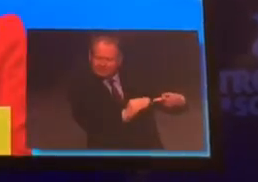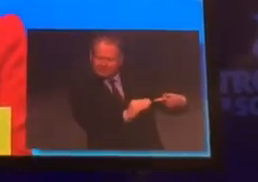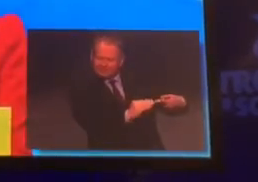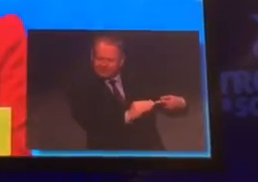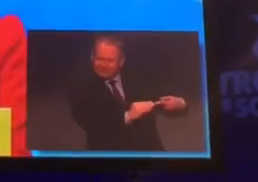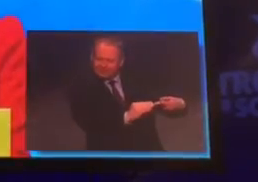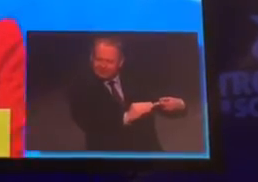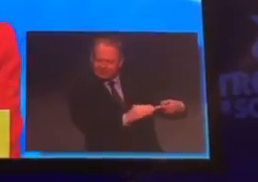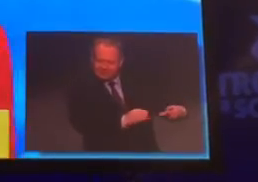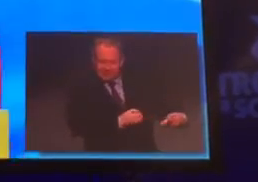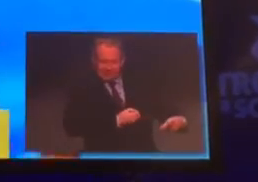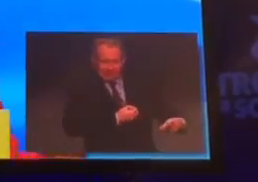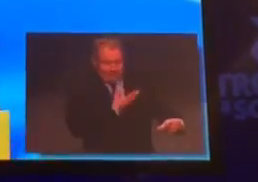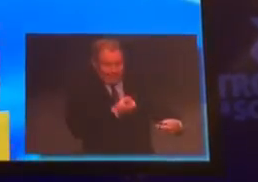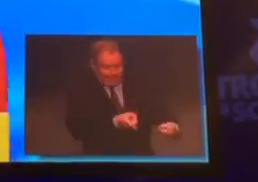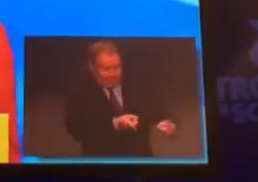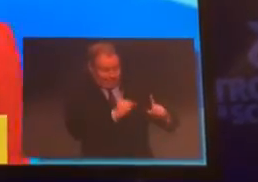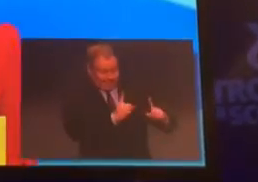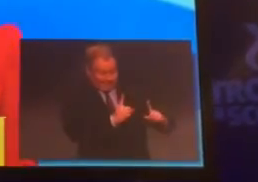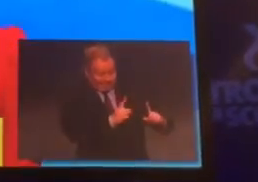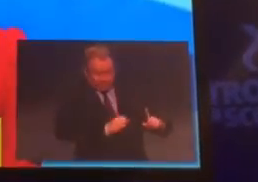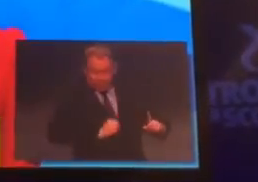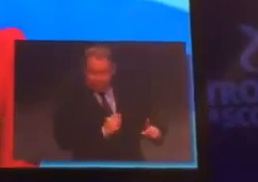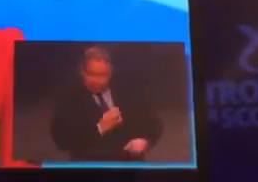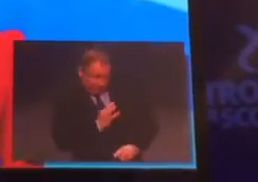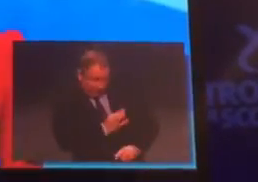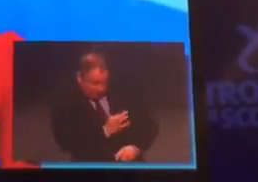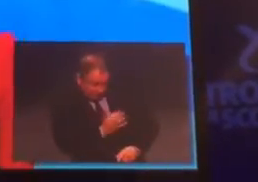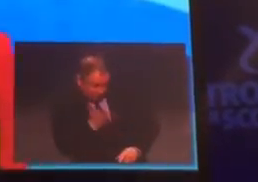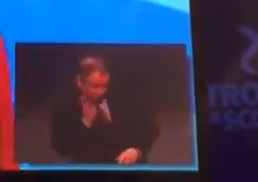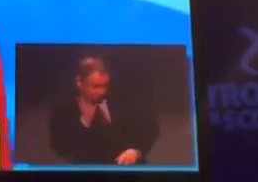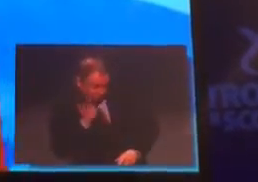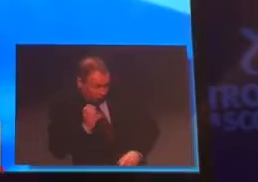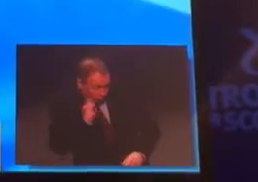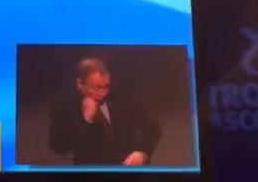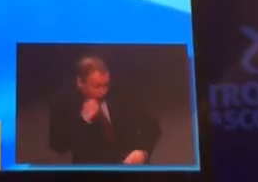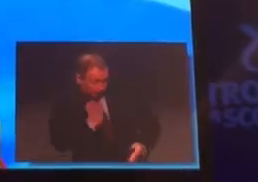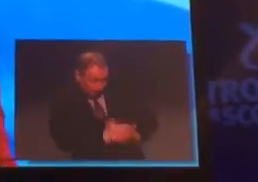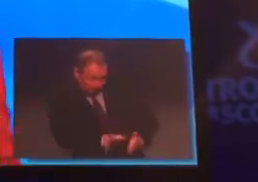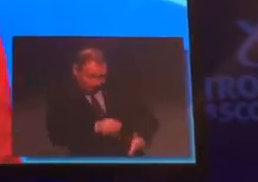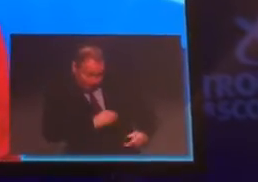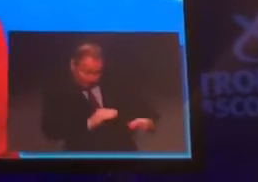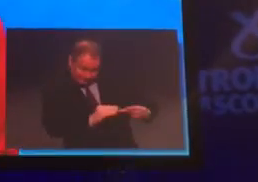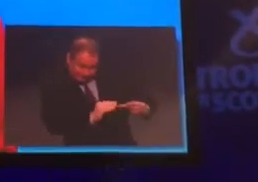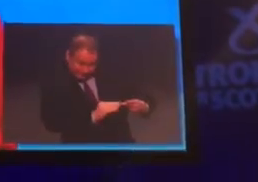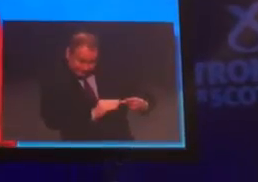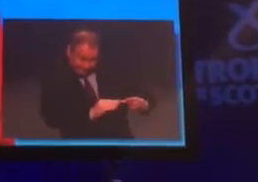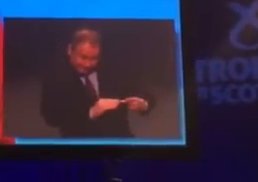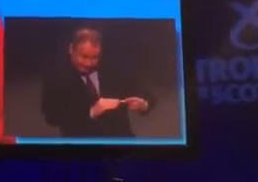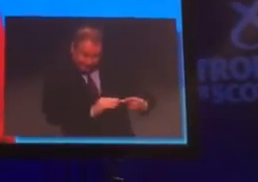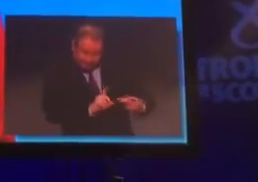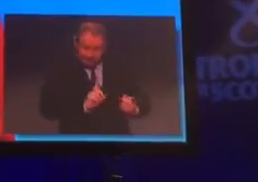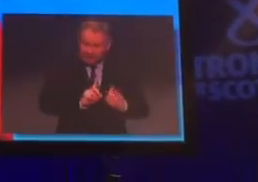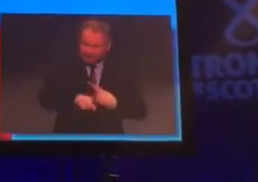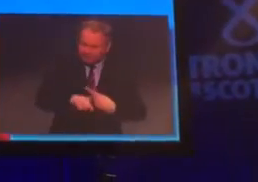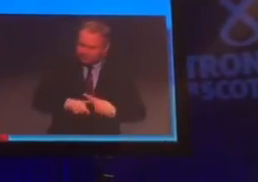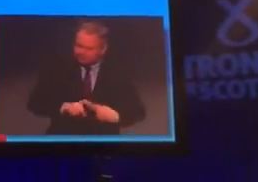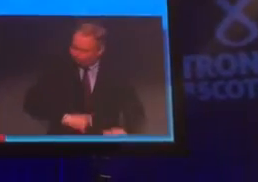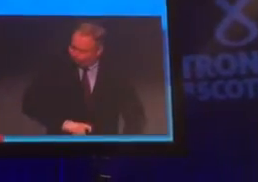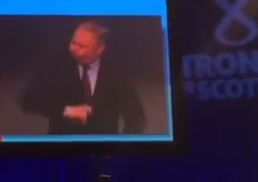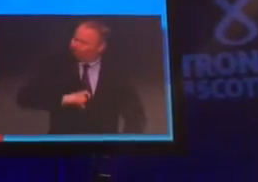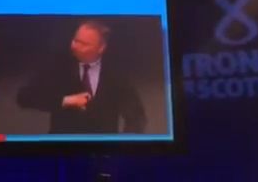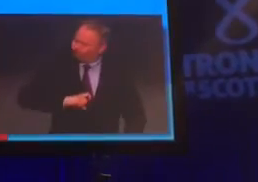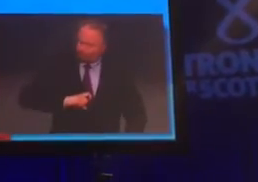Scottish Labour's leader was asked if her party would come second in May, she answered boldly